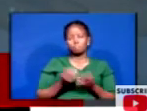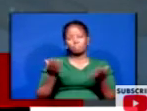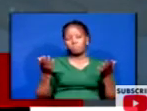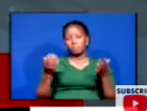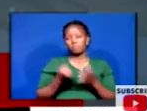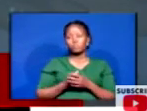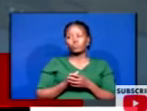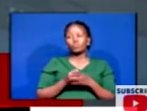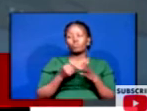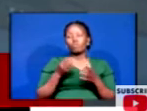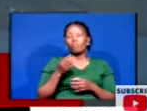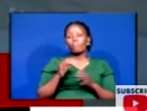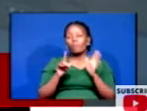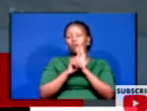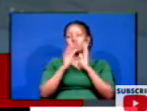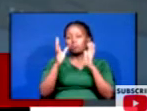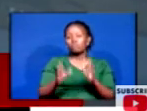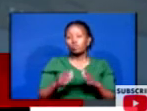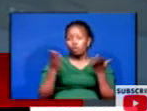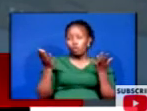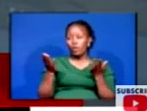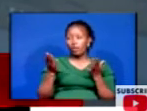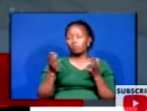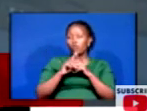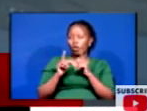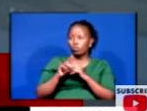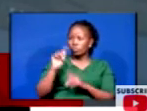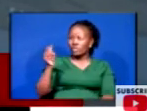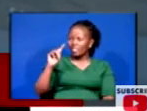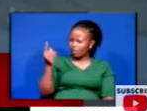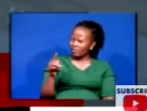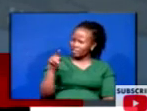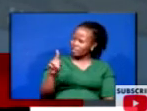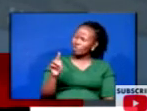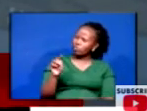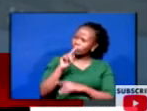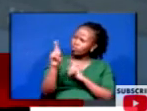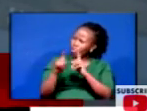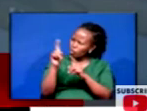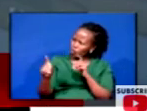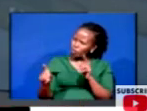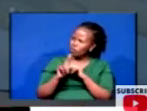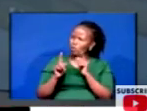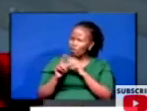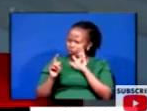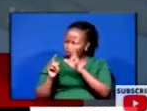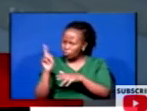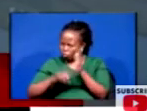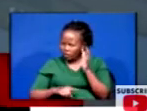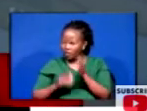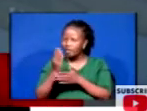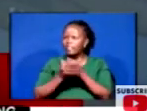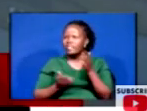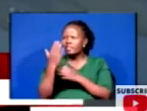Someone like, Ngatia, is sensitive to detail. And they actually saw that some documents were